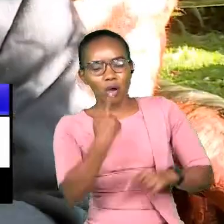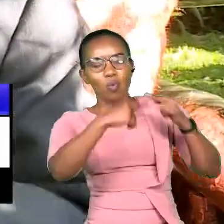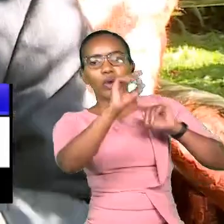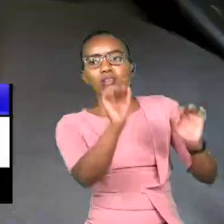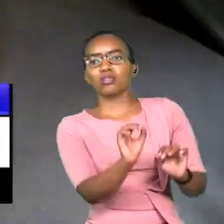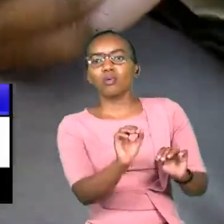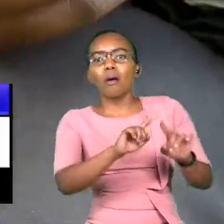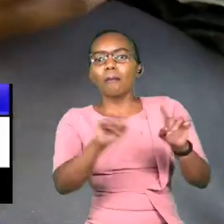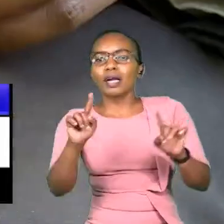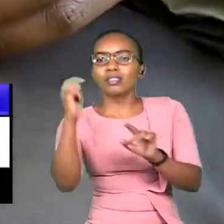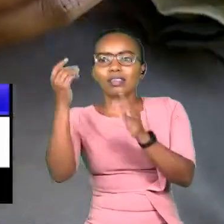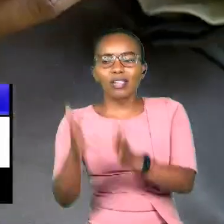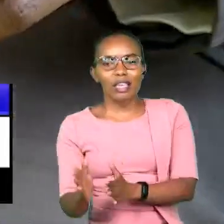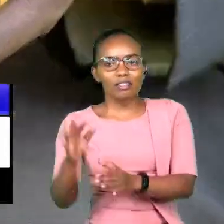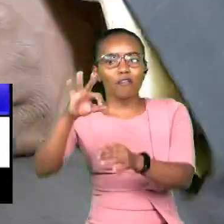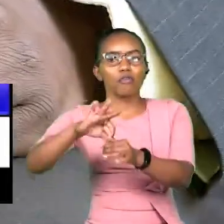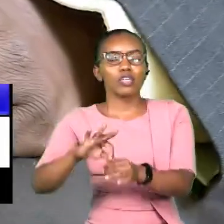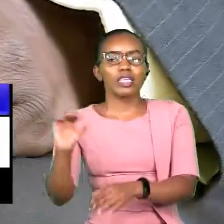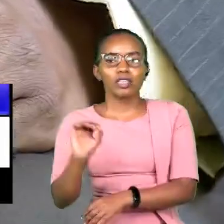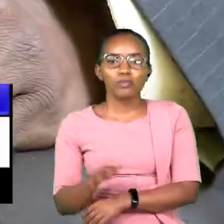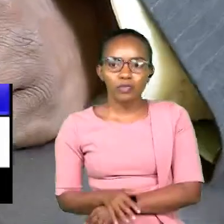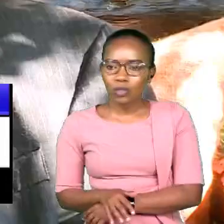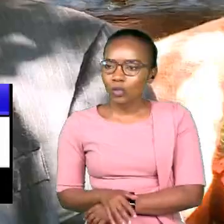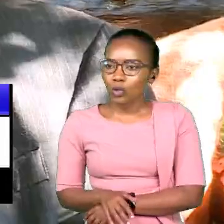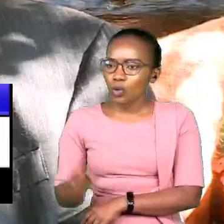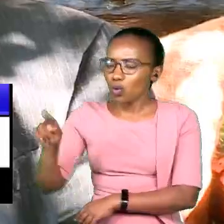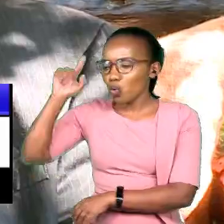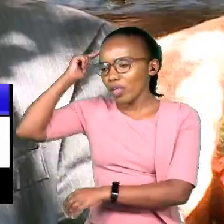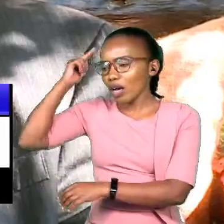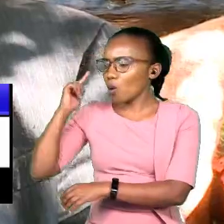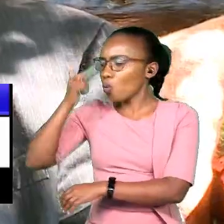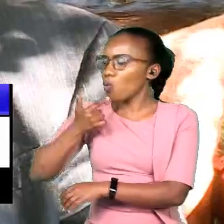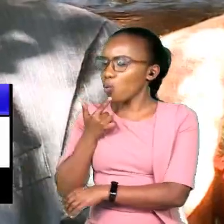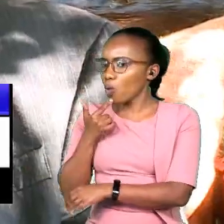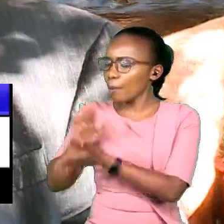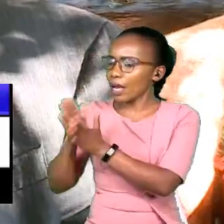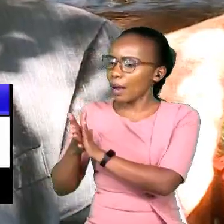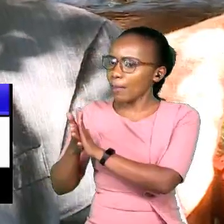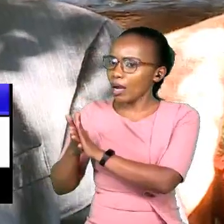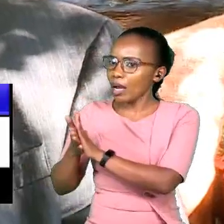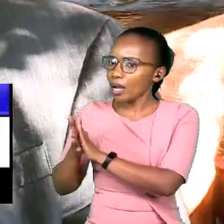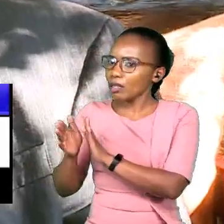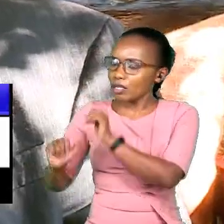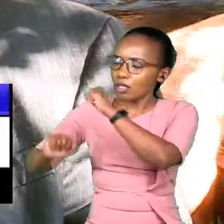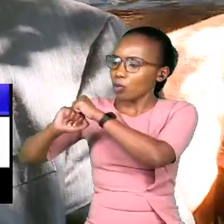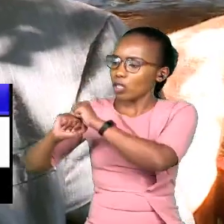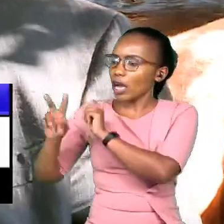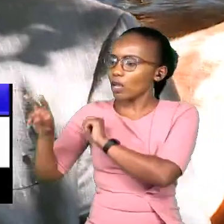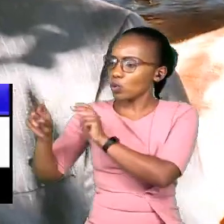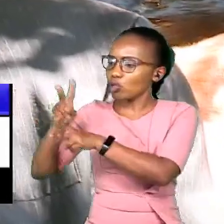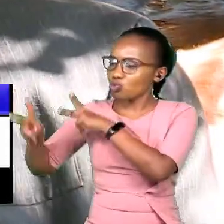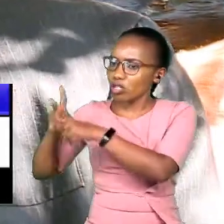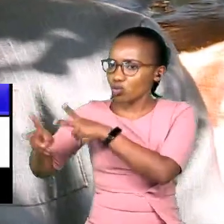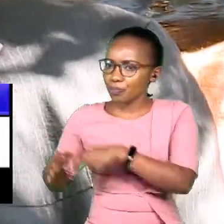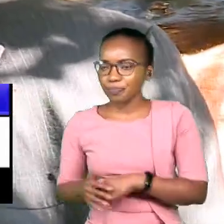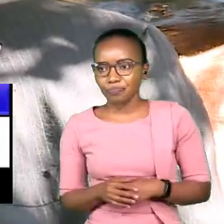ones who didn't elect one of their own. So who are you banking on to be your greatest supporters come 2022?